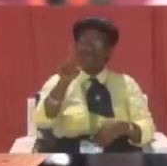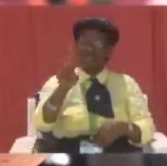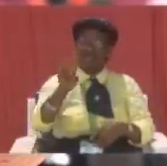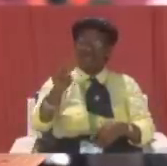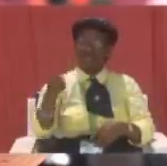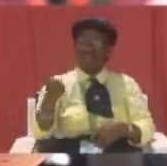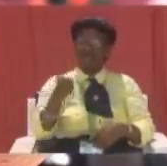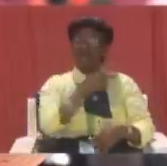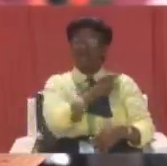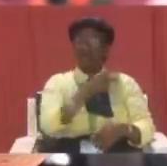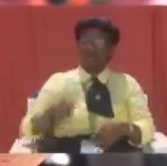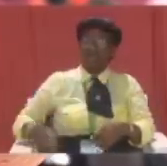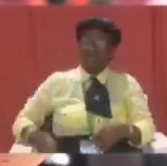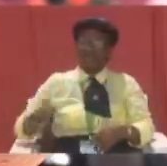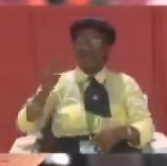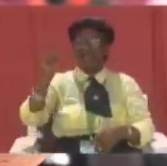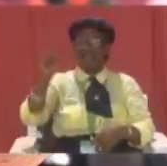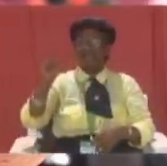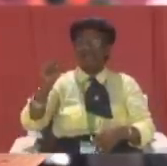2 Kings